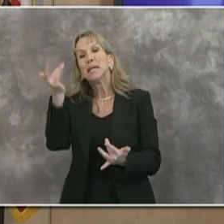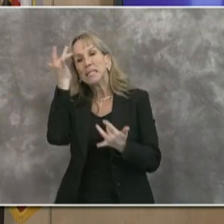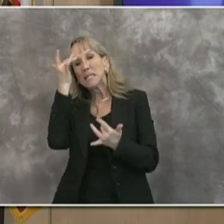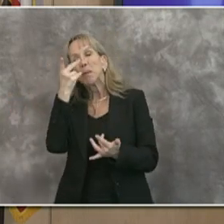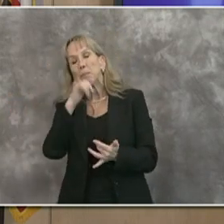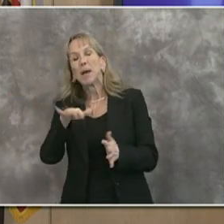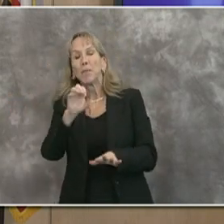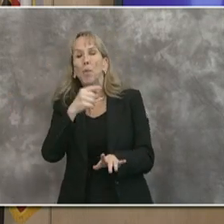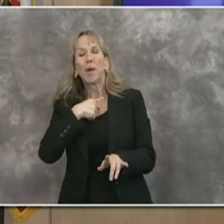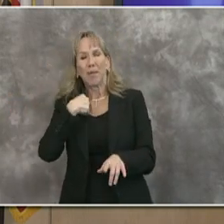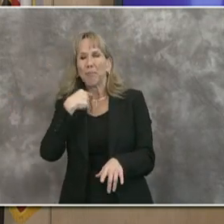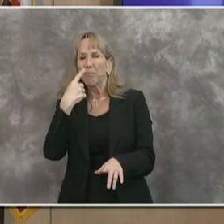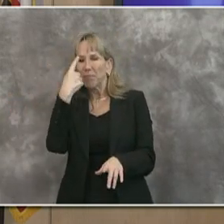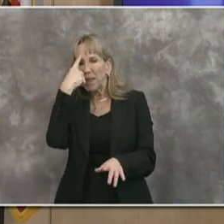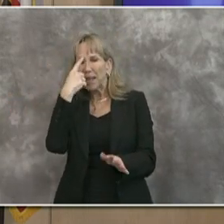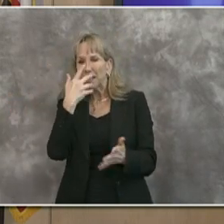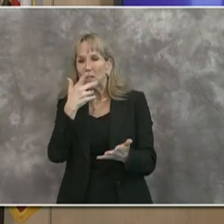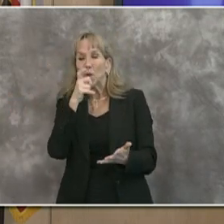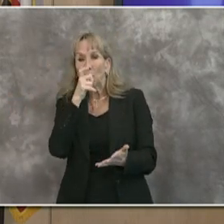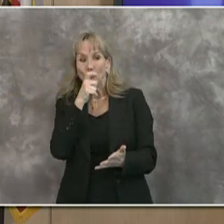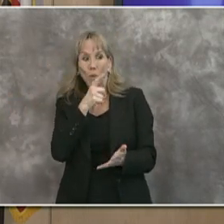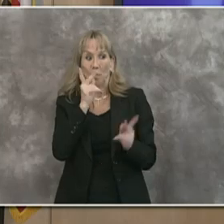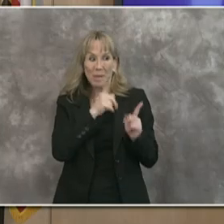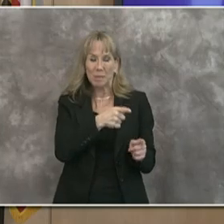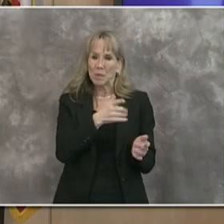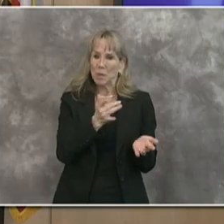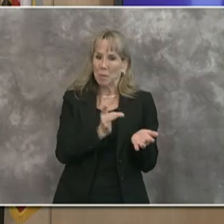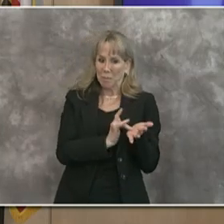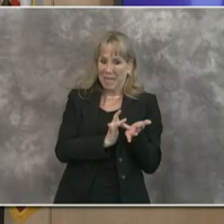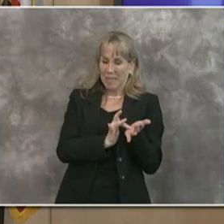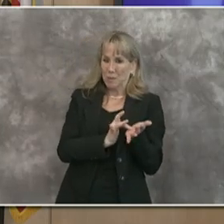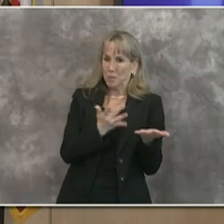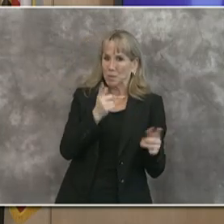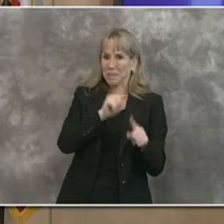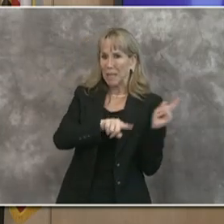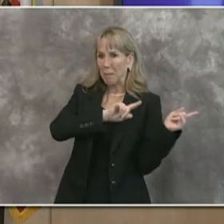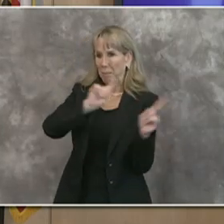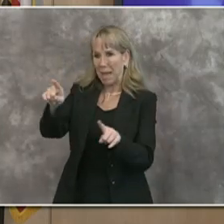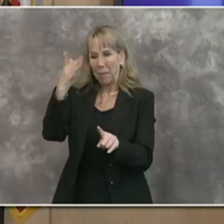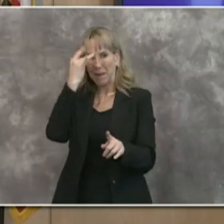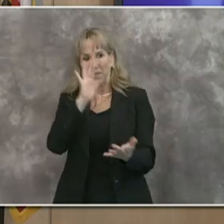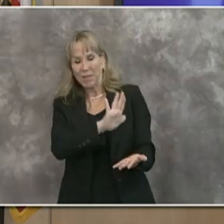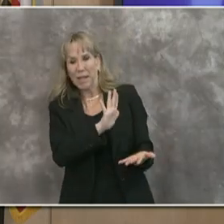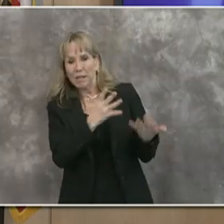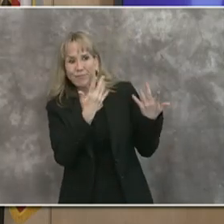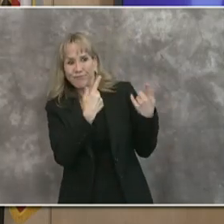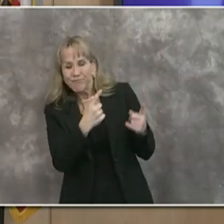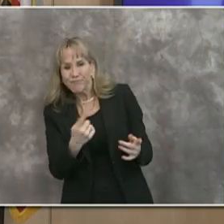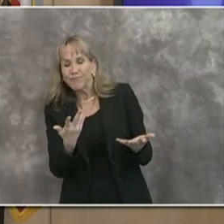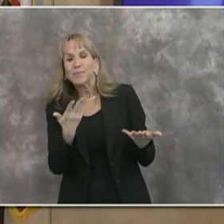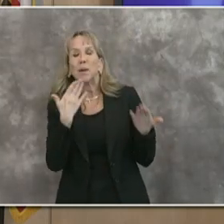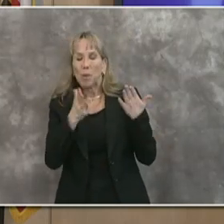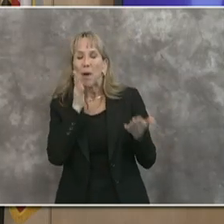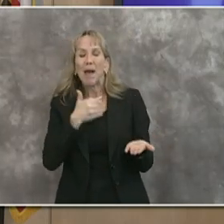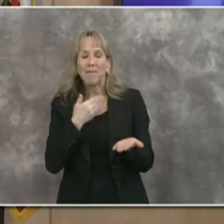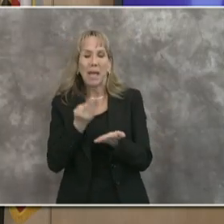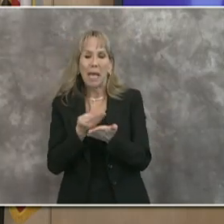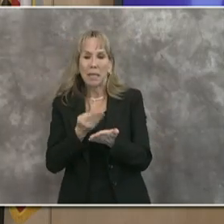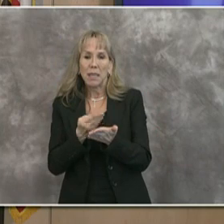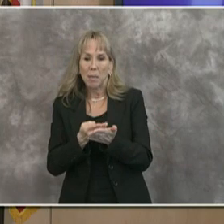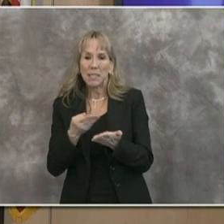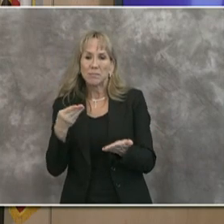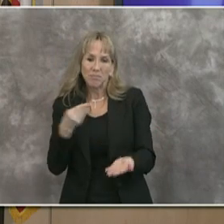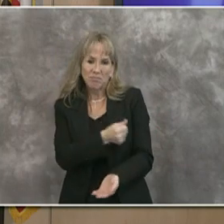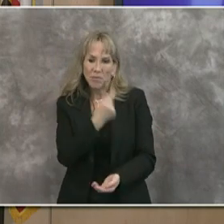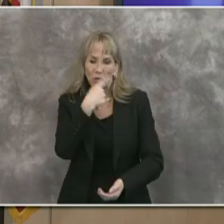types of things. So we think for individuals who medically can't return to work because of a condition, there will probably be some economic resources available to